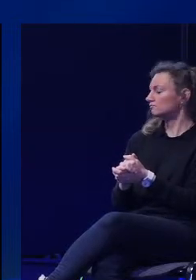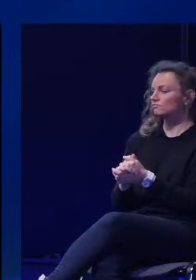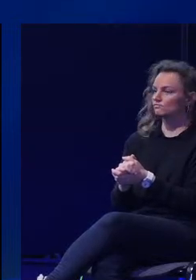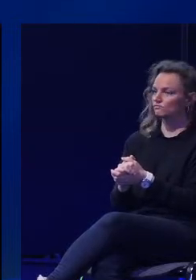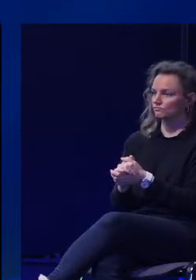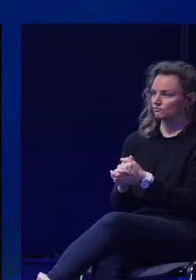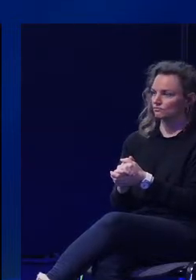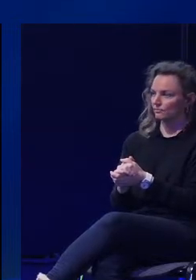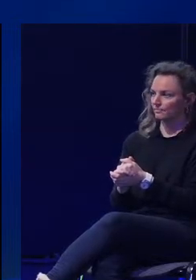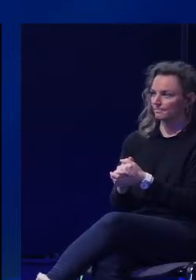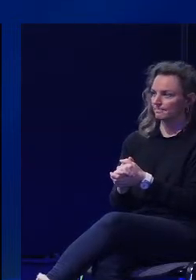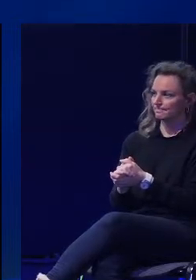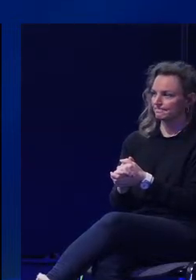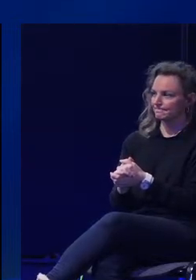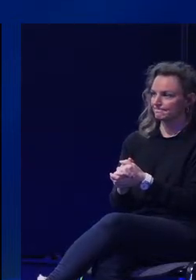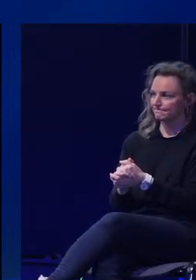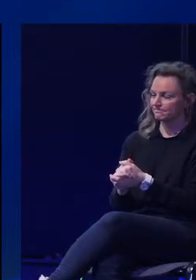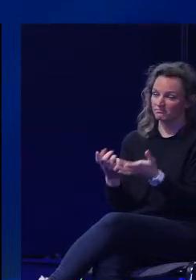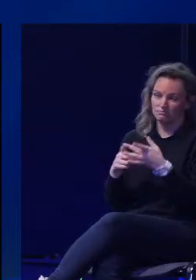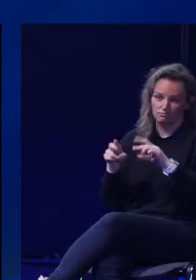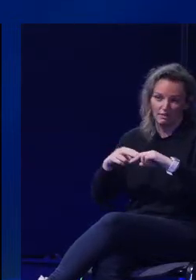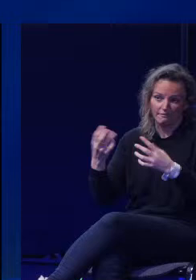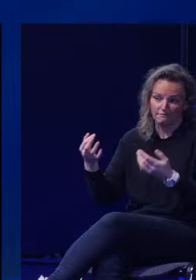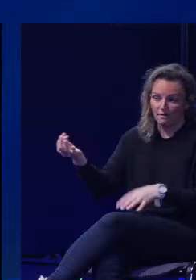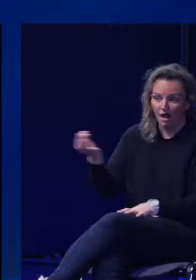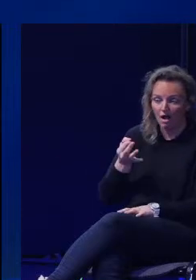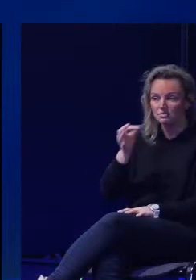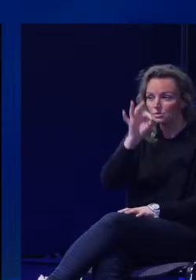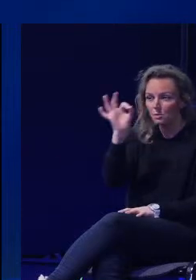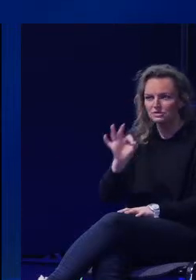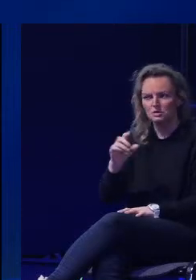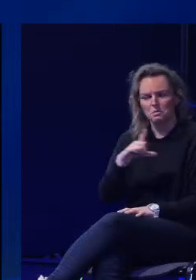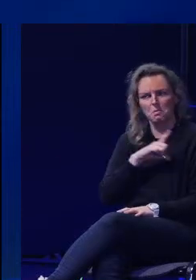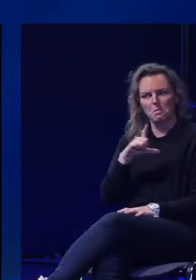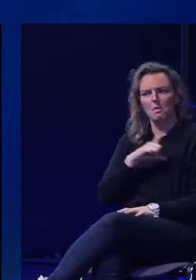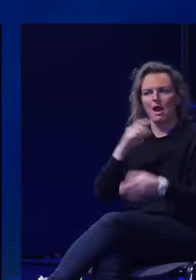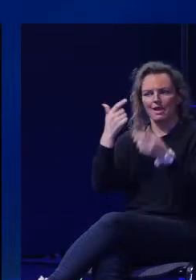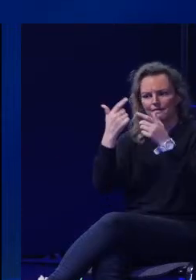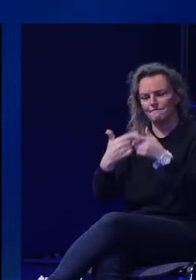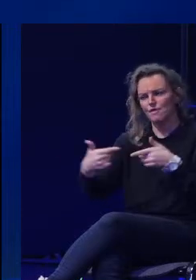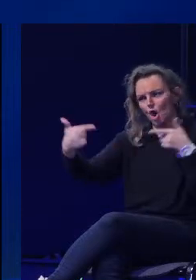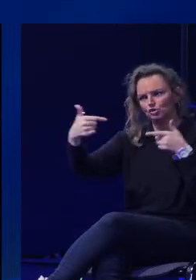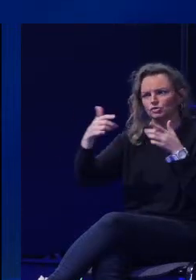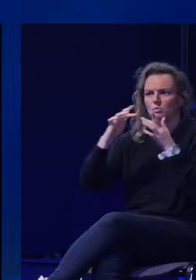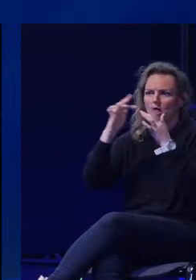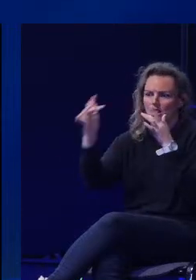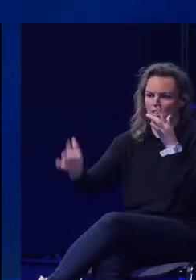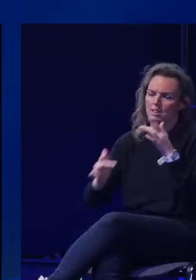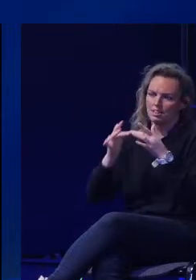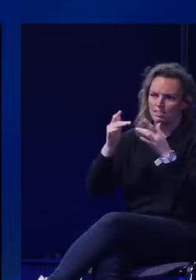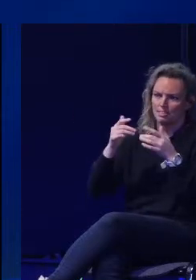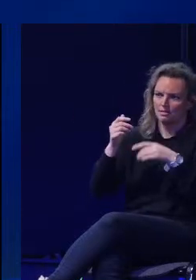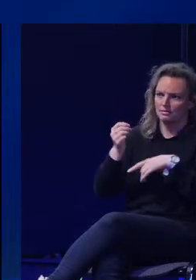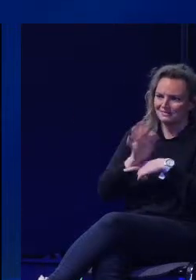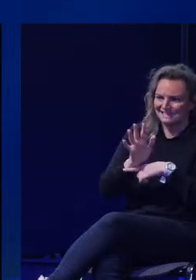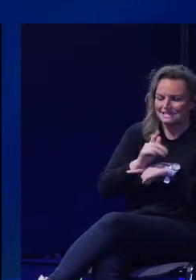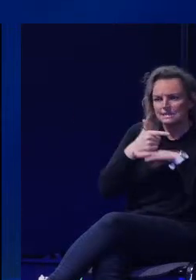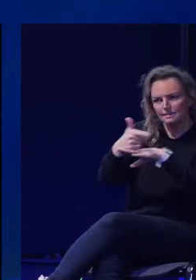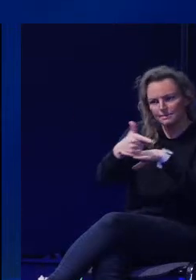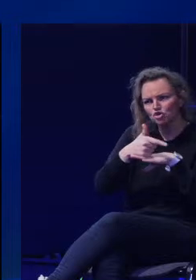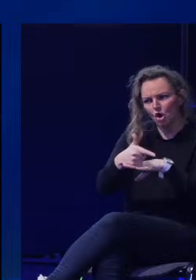up for the question, why would virtual cinematography, meaning 3D workflows, ever be